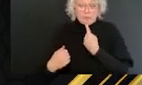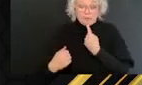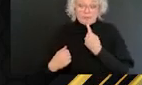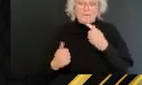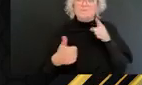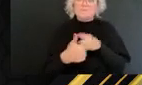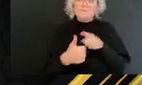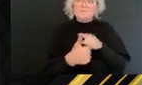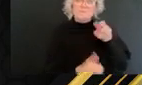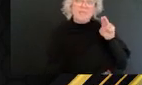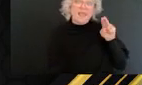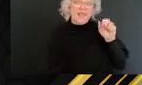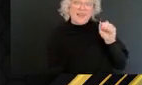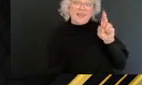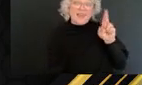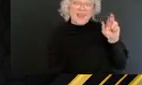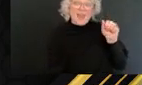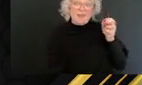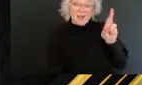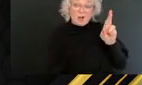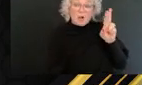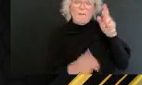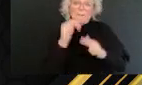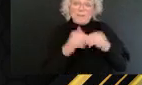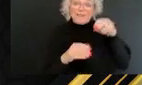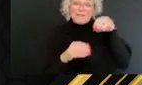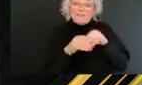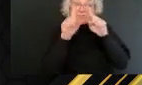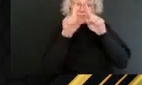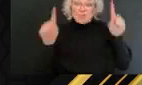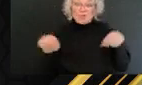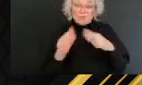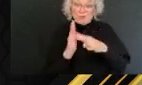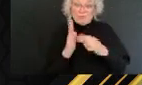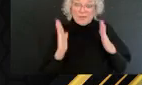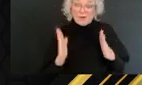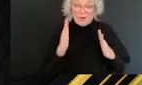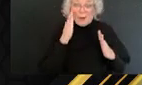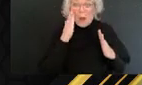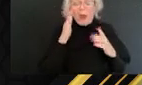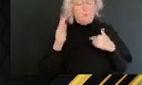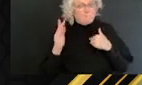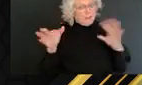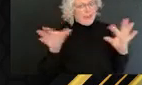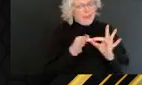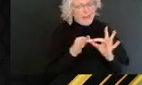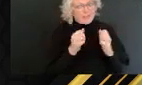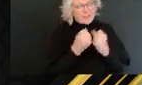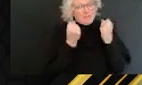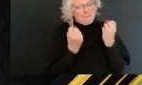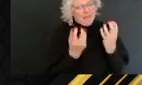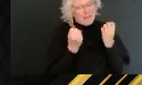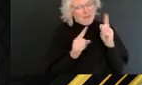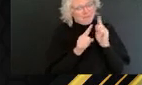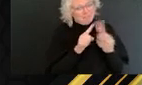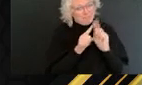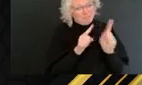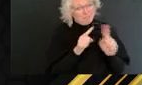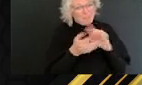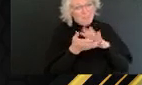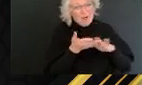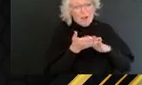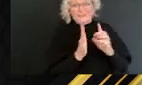at Narrator, for example. This is our built-in screen reader. It's really good buddies with a wide variety of